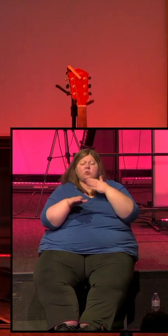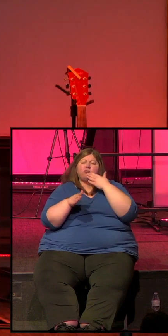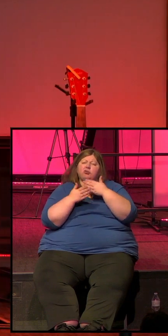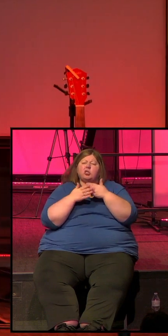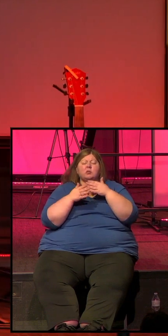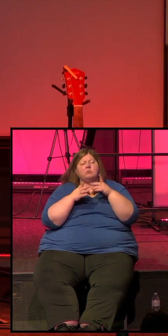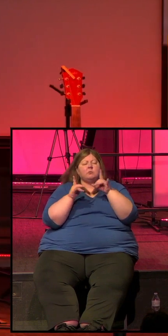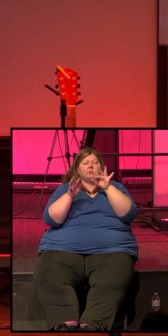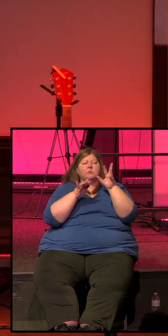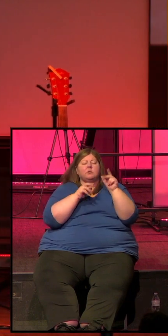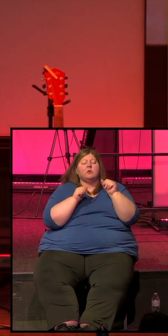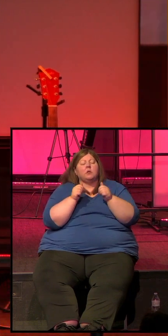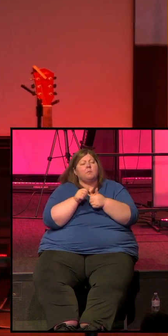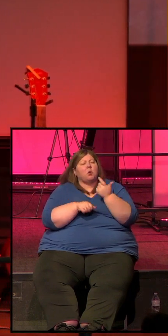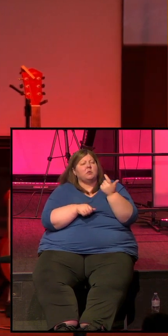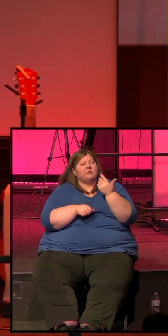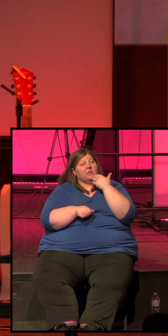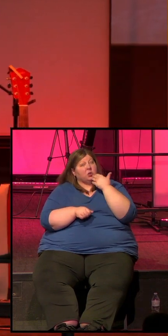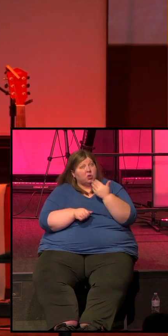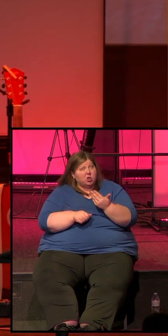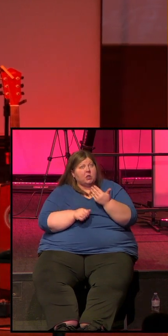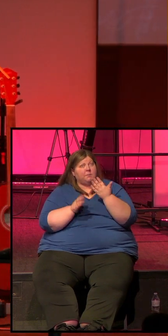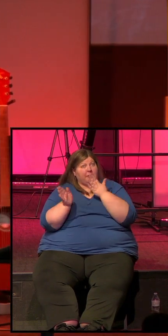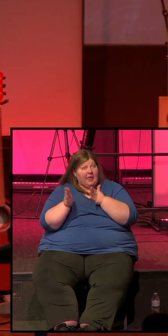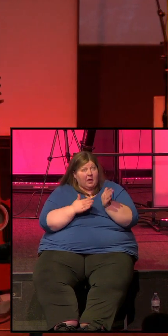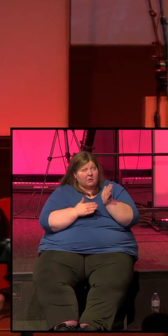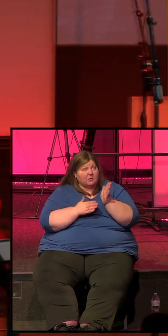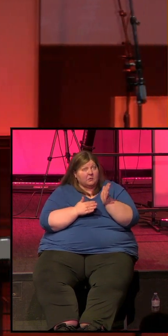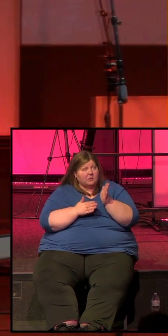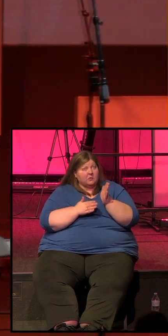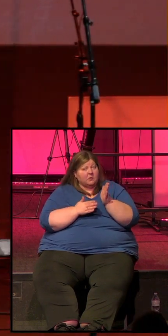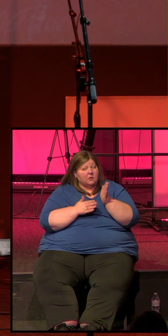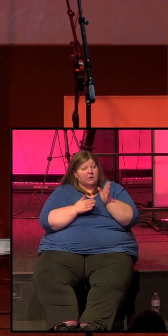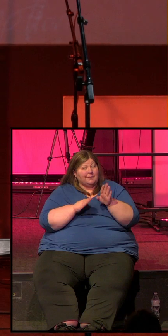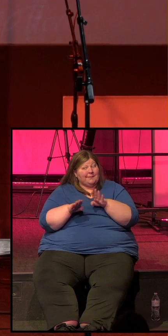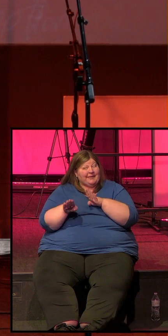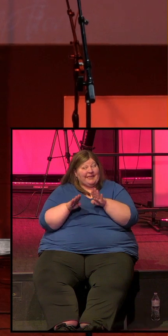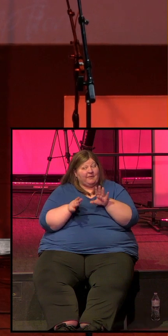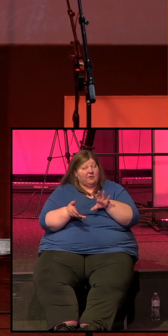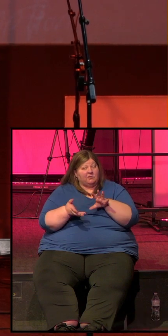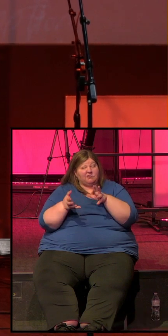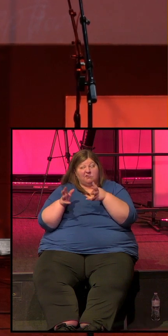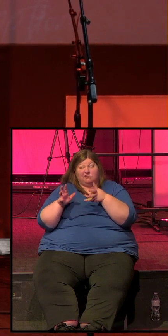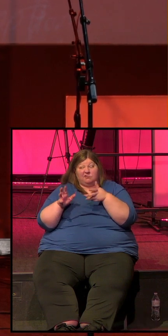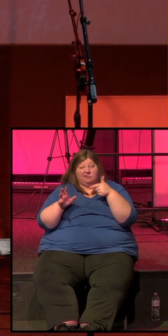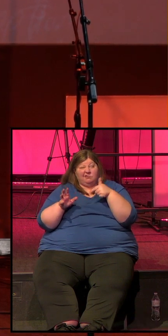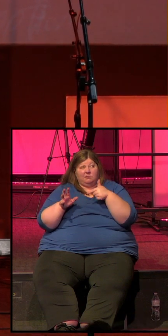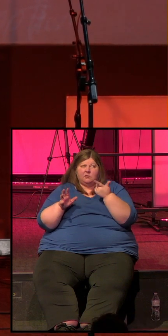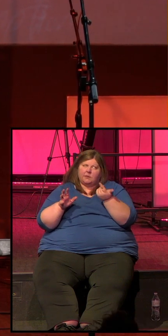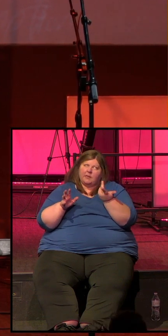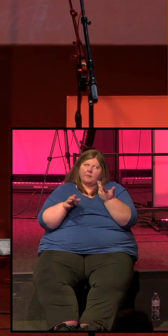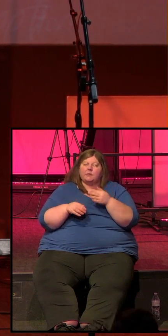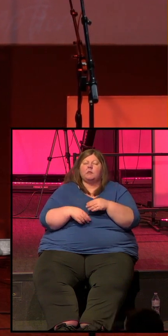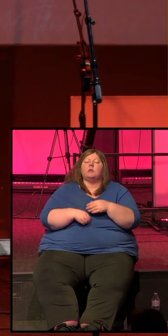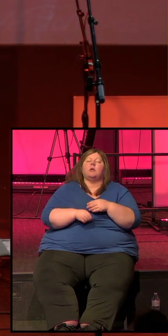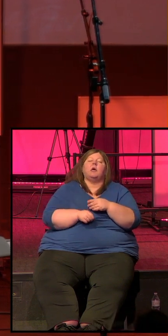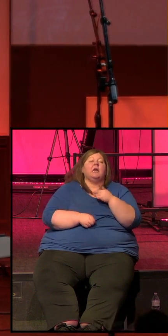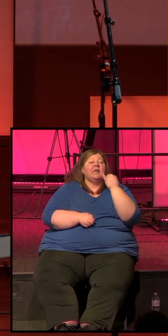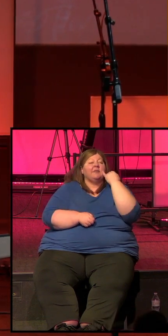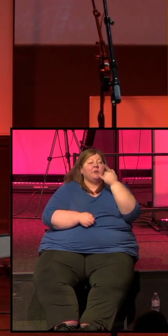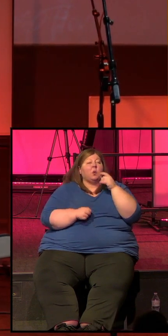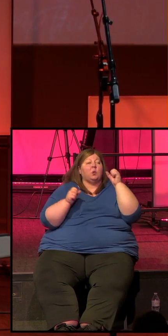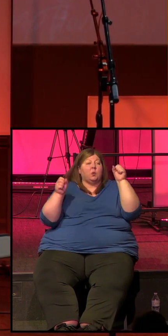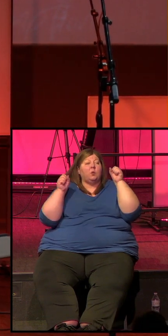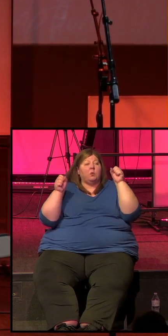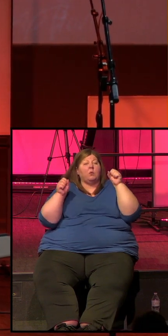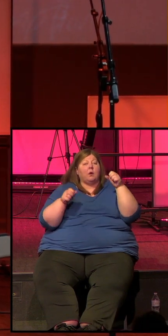to be good, whatever. Most of us come in with good intentions, but our behavior is the area of life that can use some work. That's why if you go to Planet Fitness right now, it's